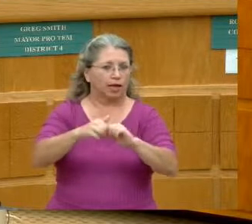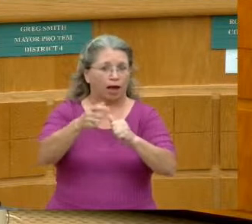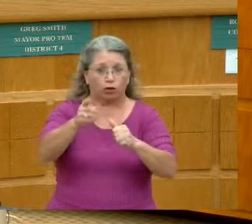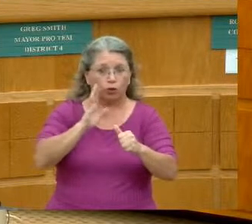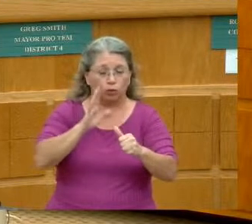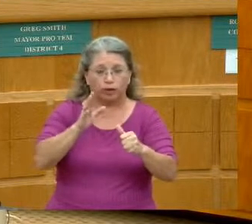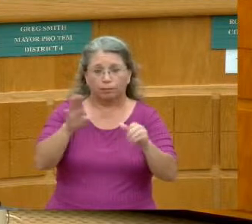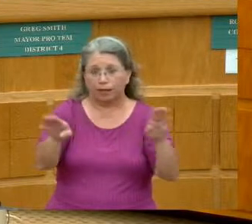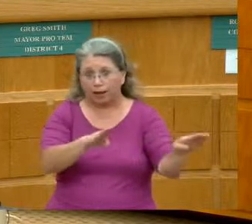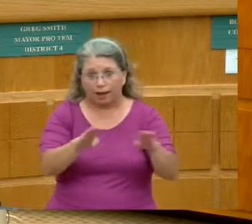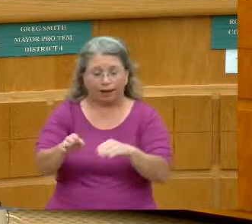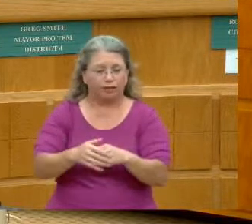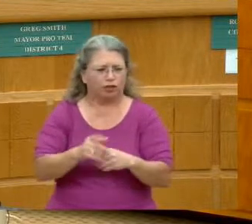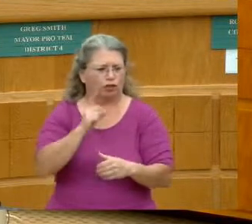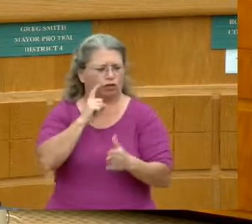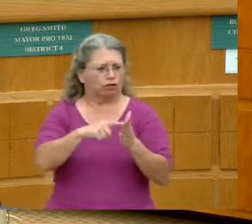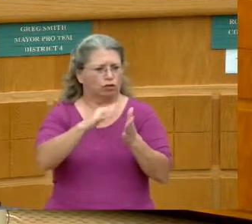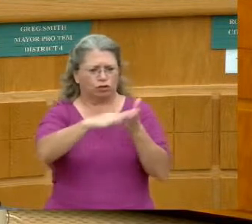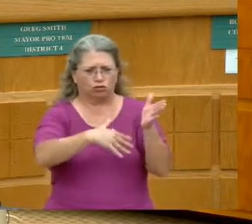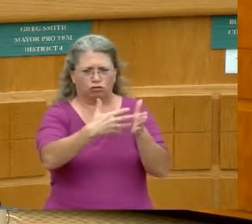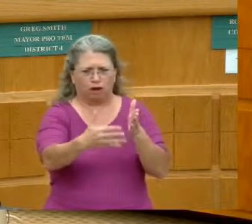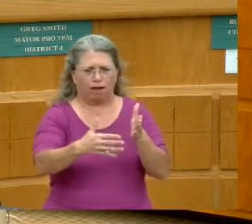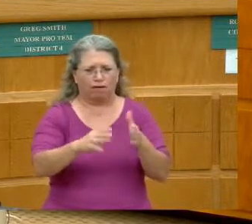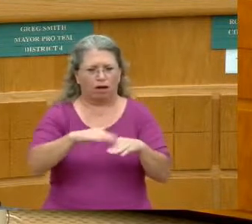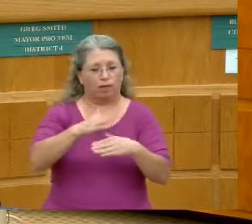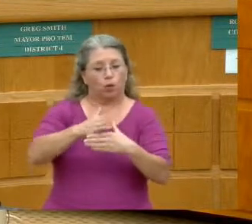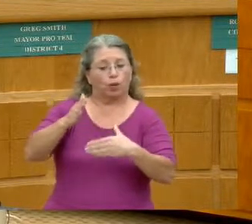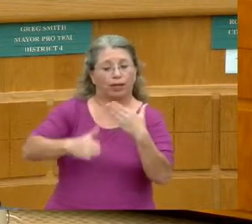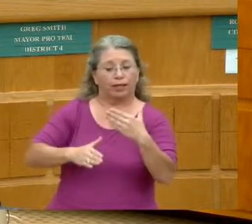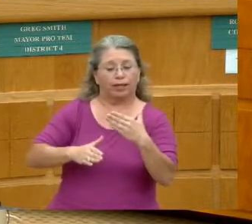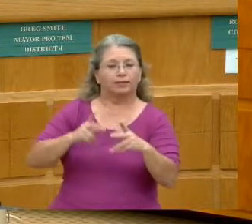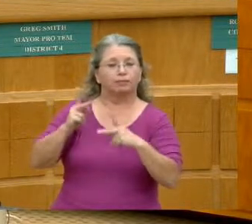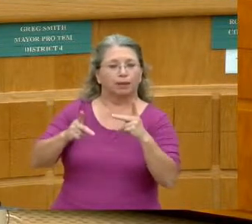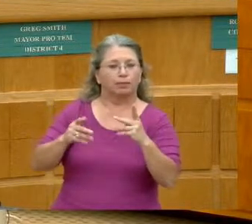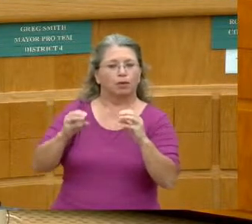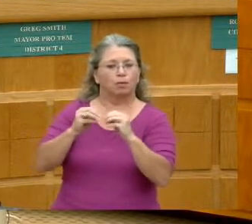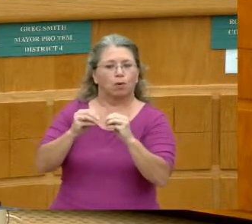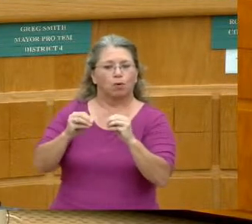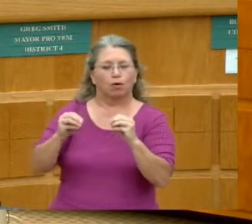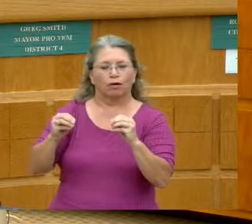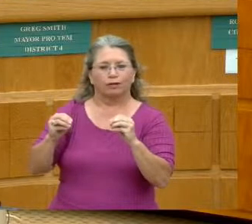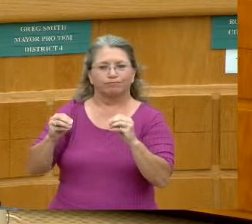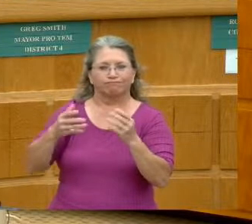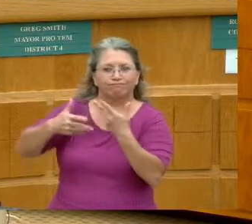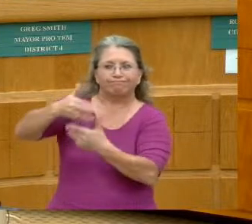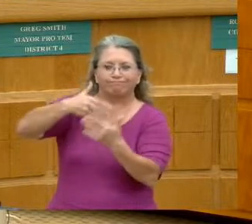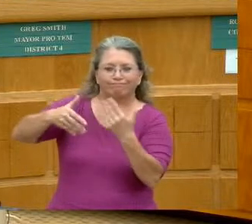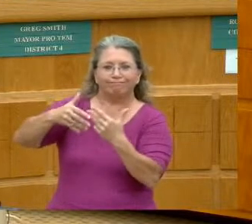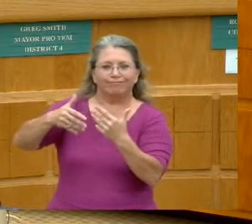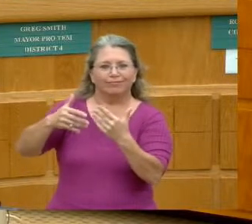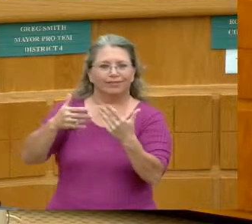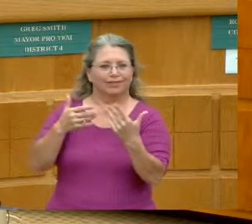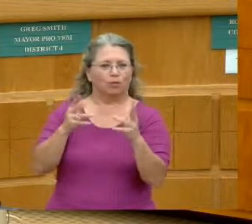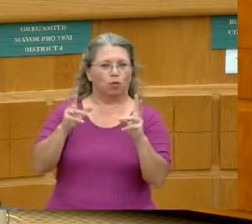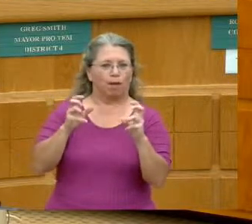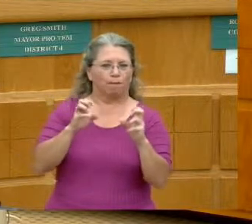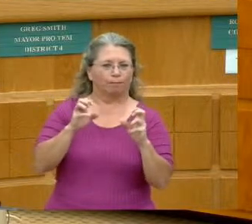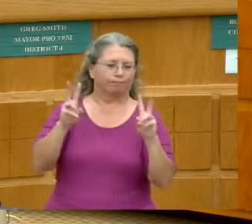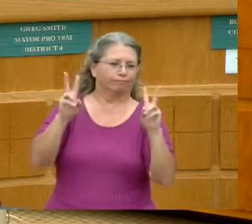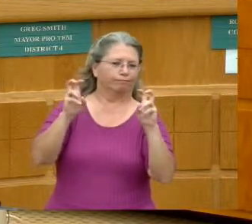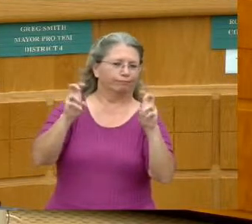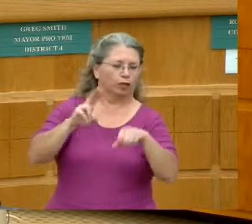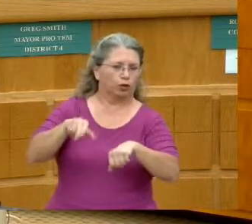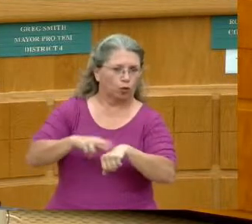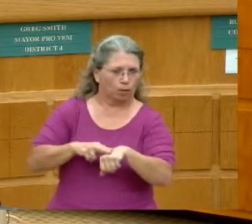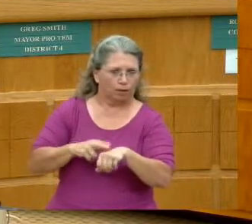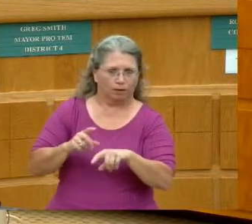saw the graph. On the weekends, people are kind of closer together because they're trying to go back to being normal. Well, maybe this is our new